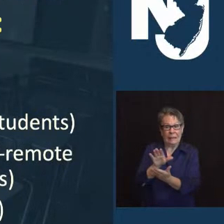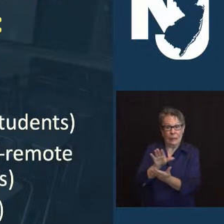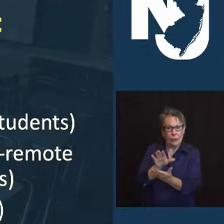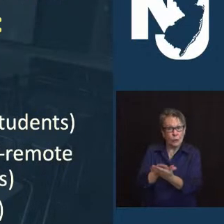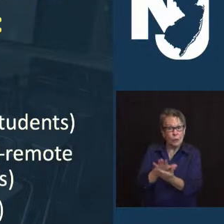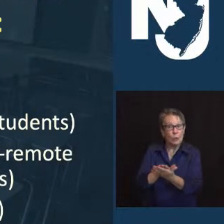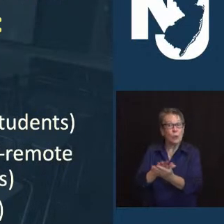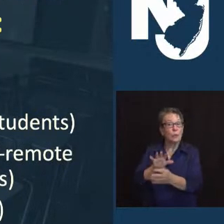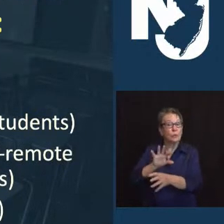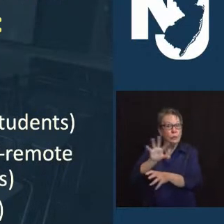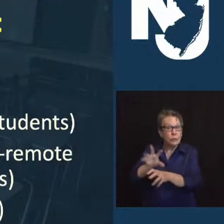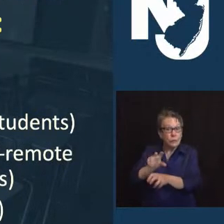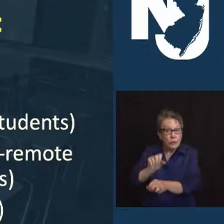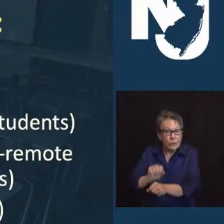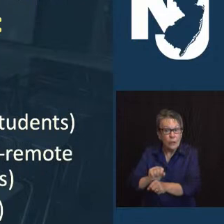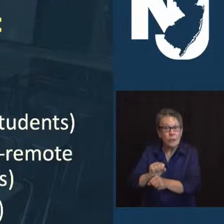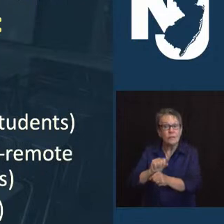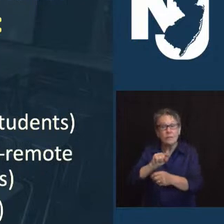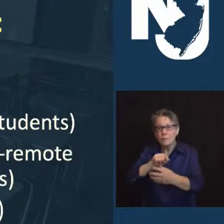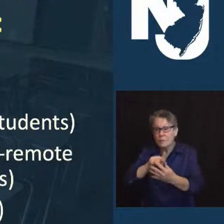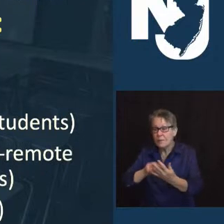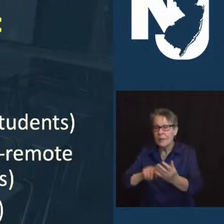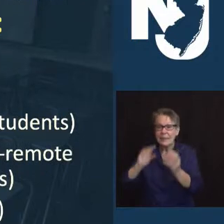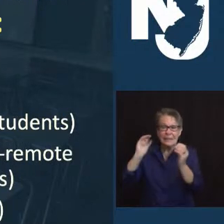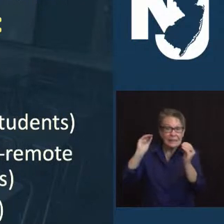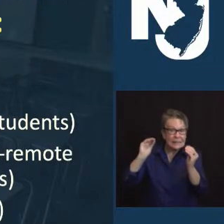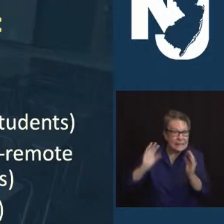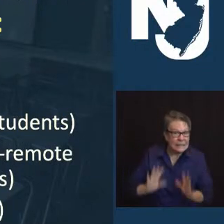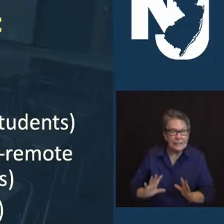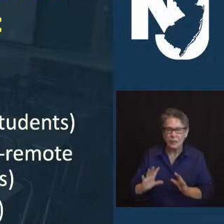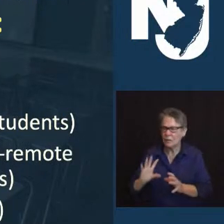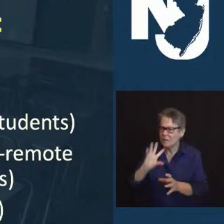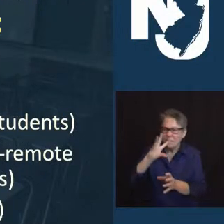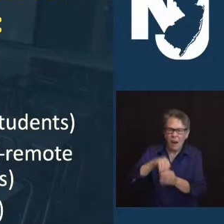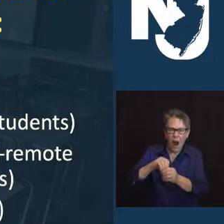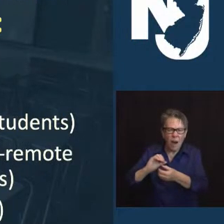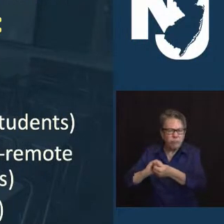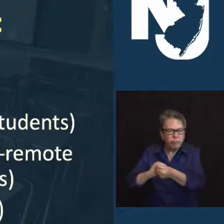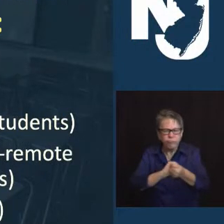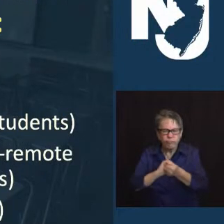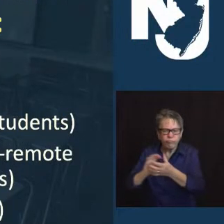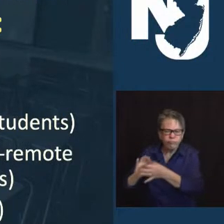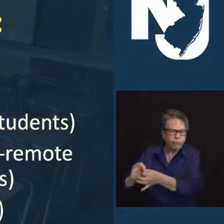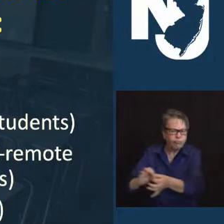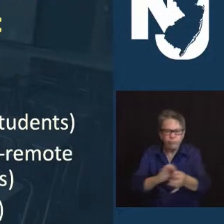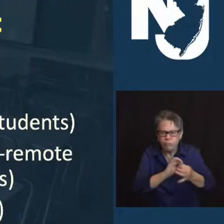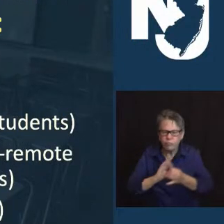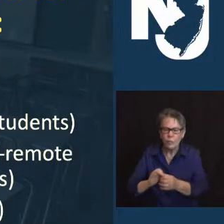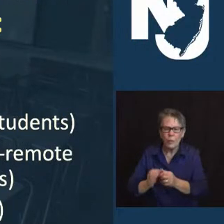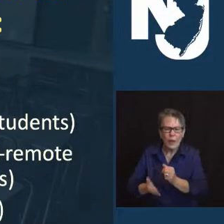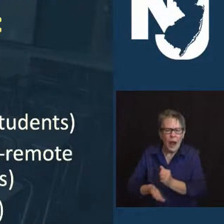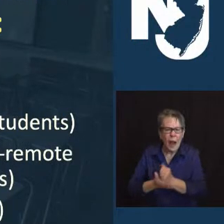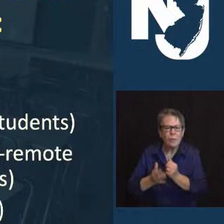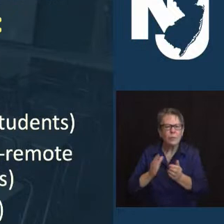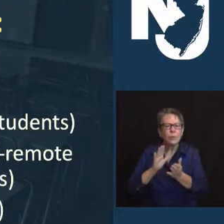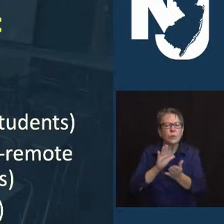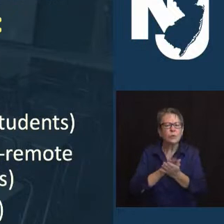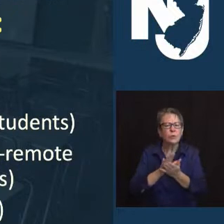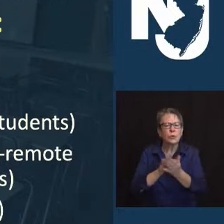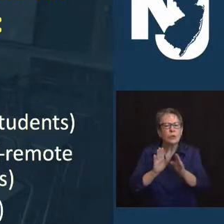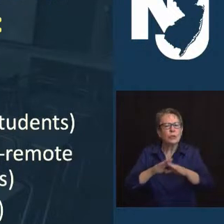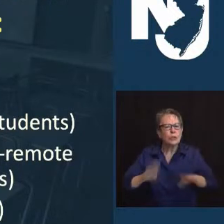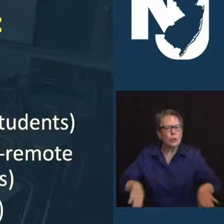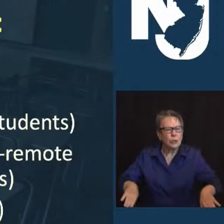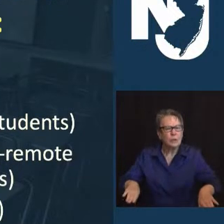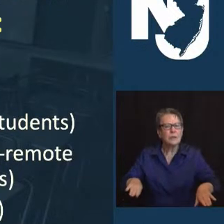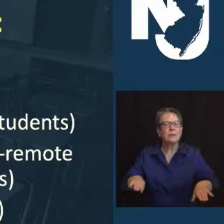Abigon on their collaborative efforts that will see the city schools reopen for a hybrid schedule next Monday, a week from today,